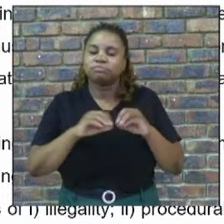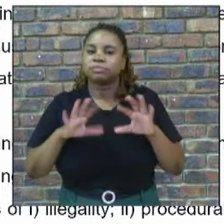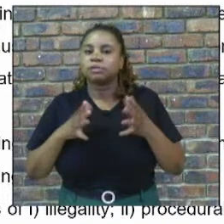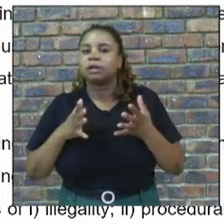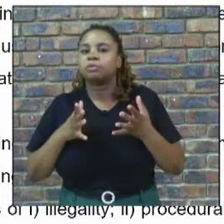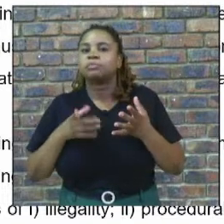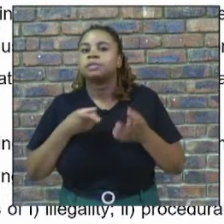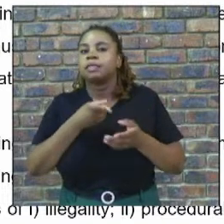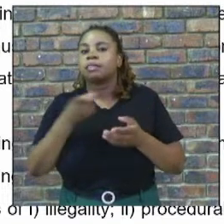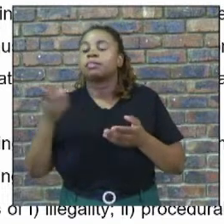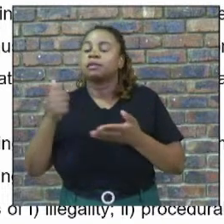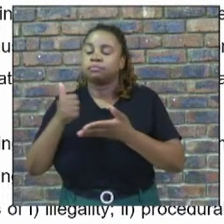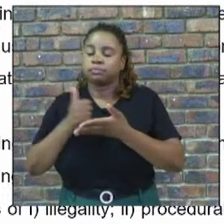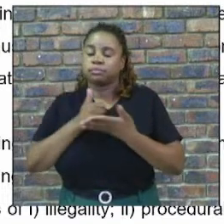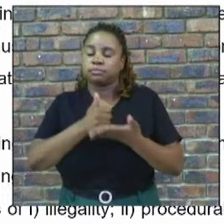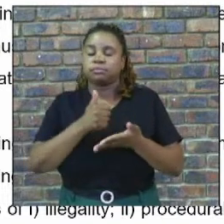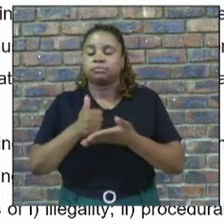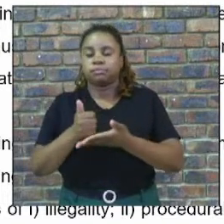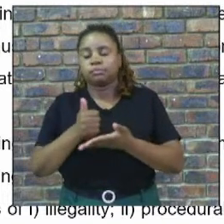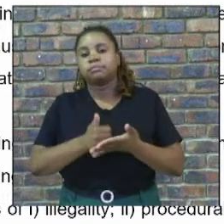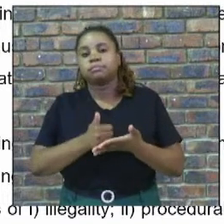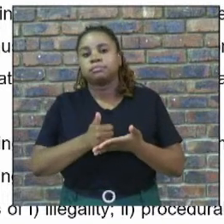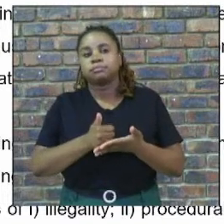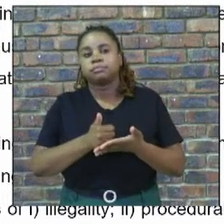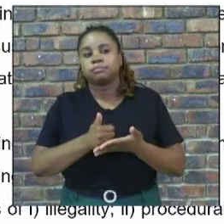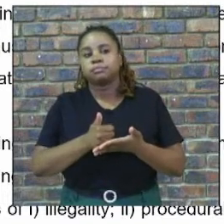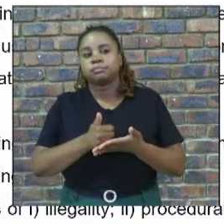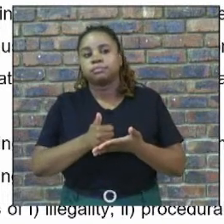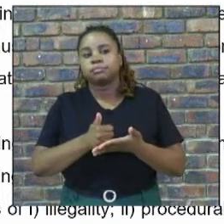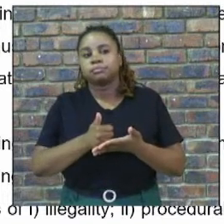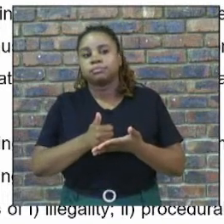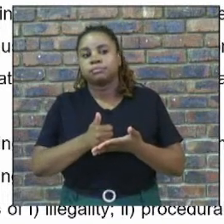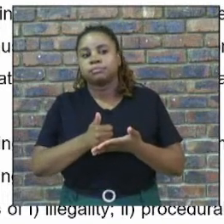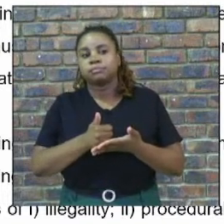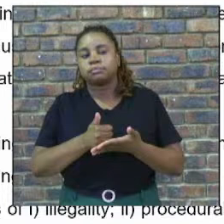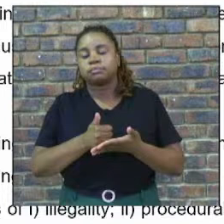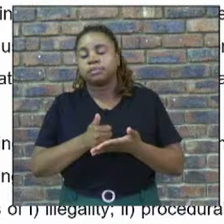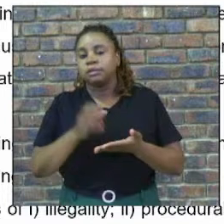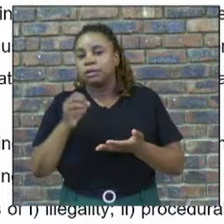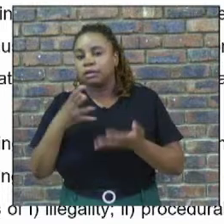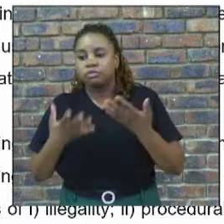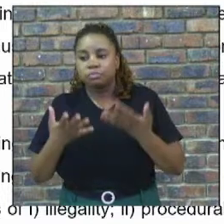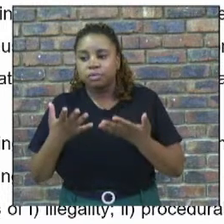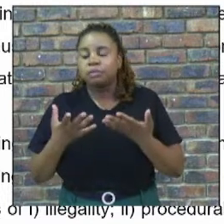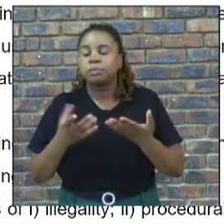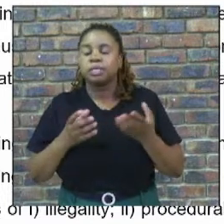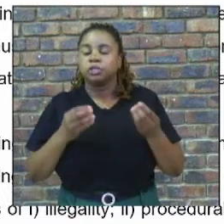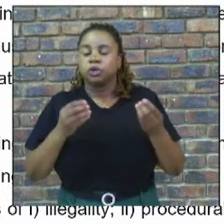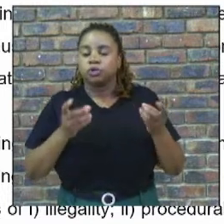assist small enterprises, and draft and sign fair and sound contractual